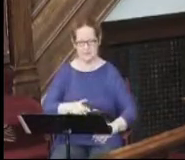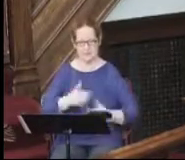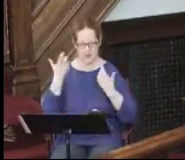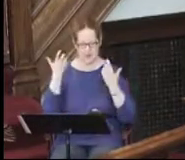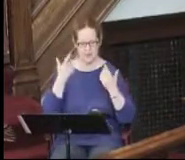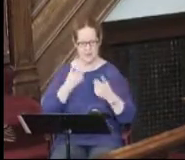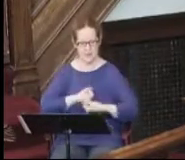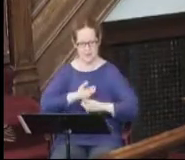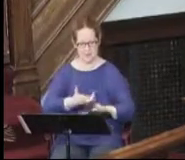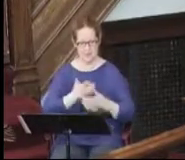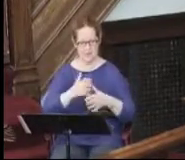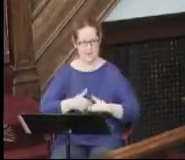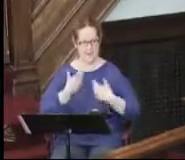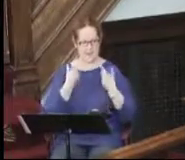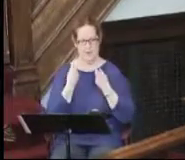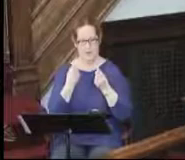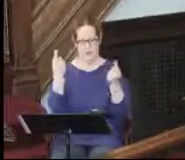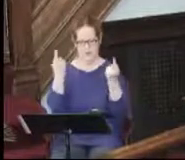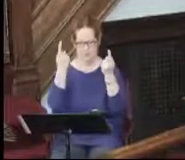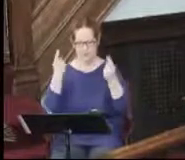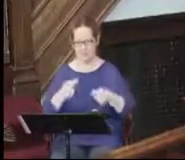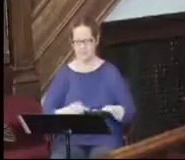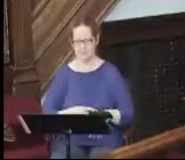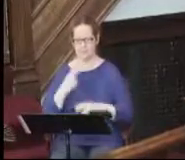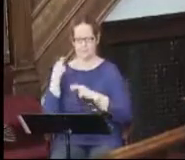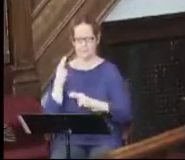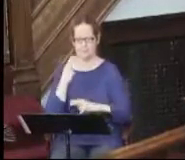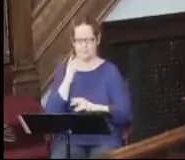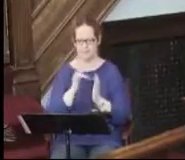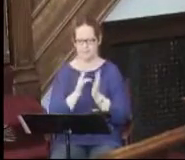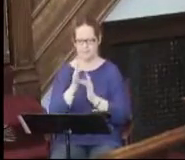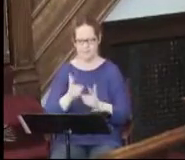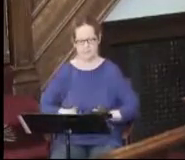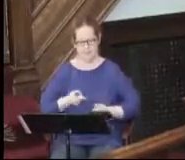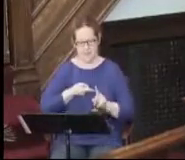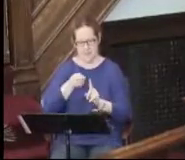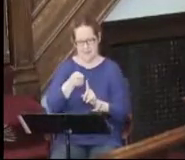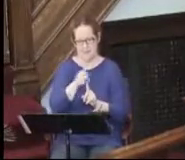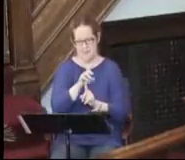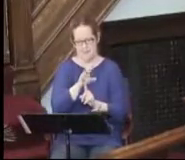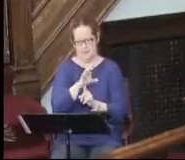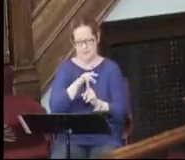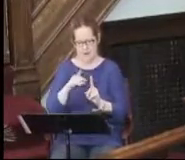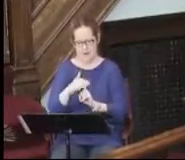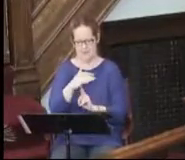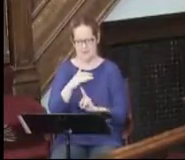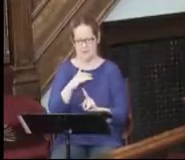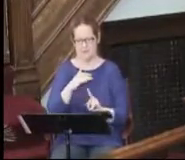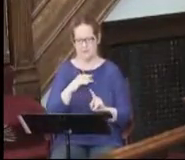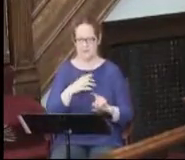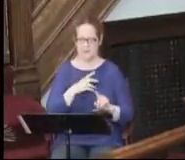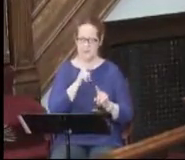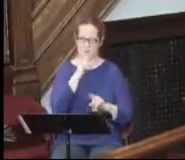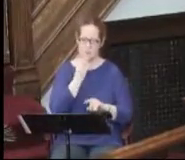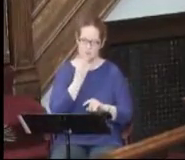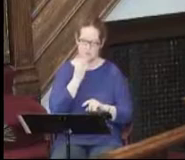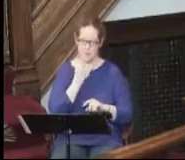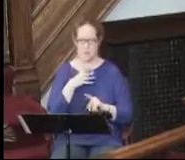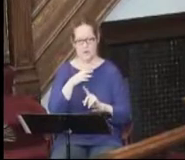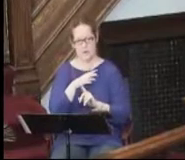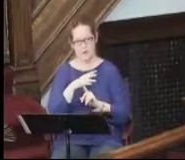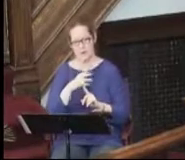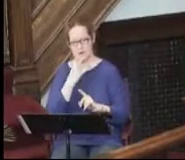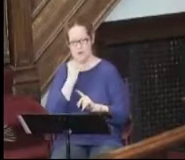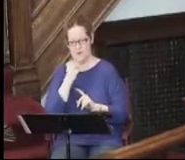injustice, and take action. The historical Jesus lived in a specific context. He lived as a Jew in the